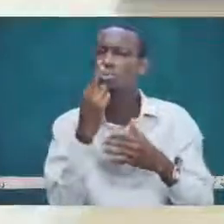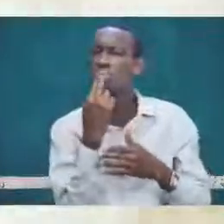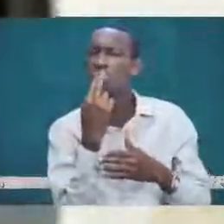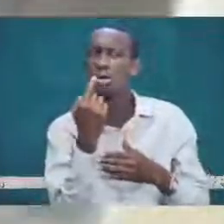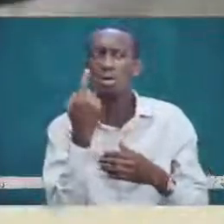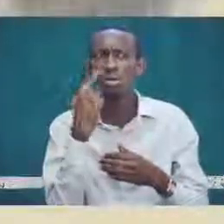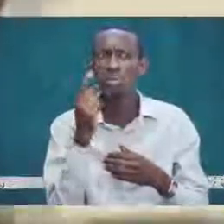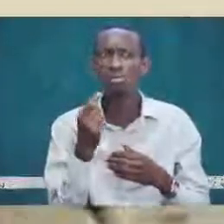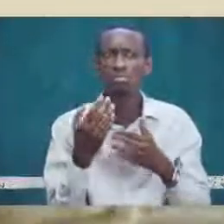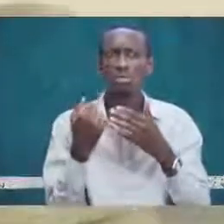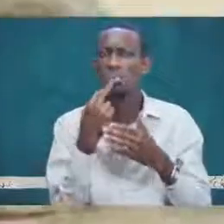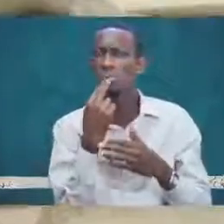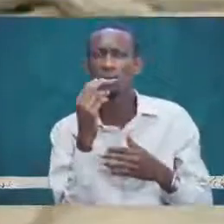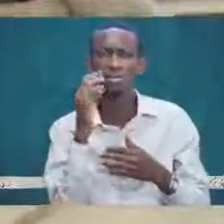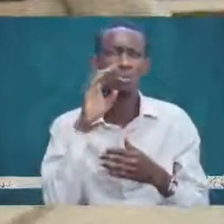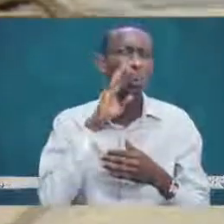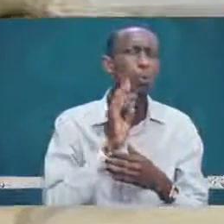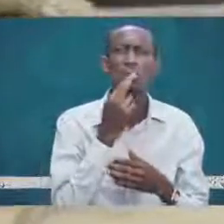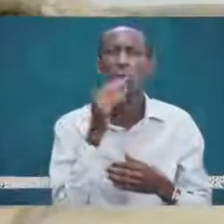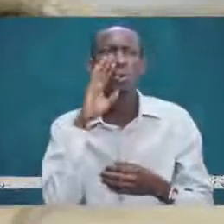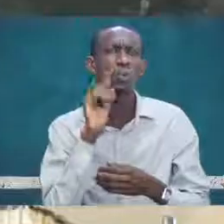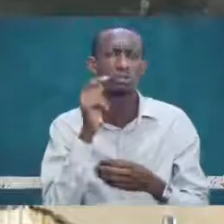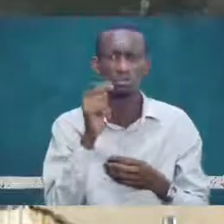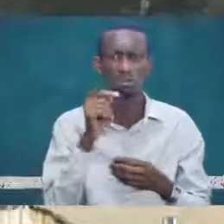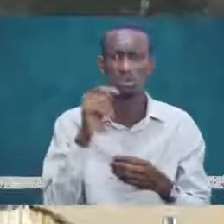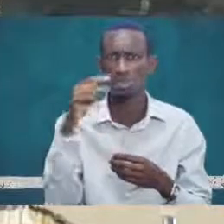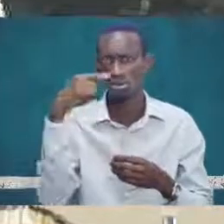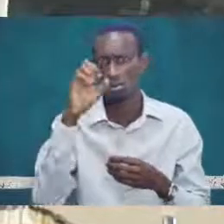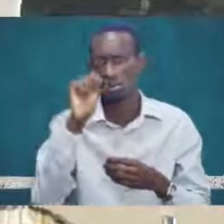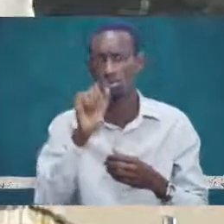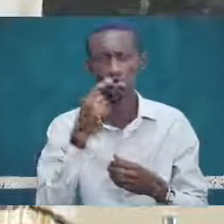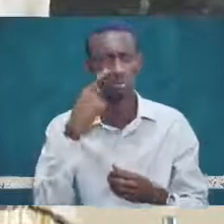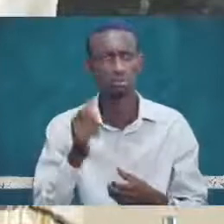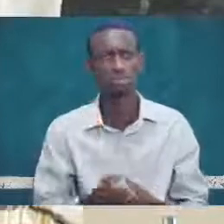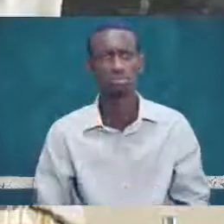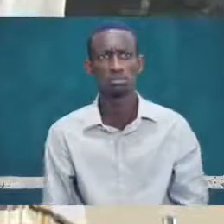was reddish-brown. So this is reddish-brown.